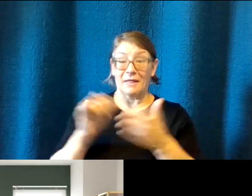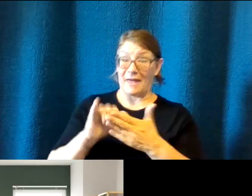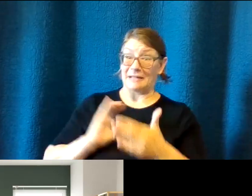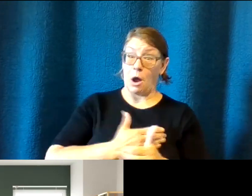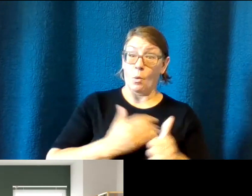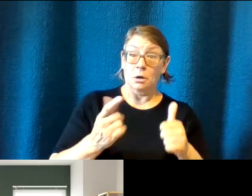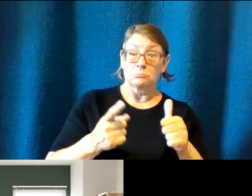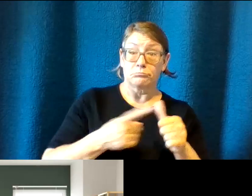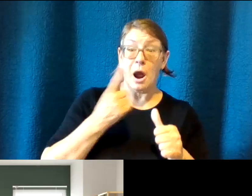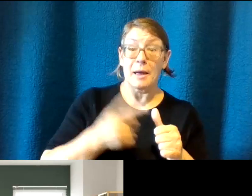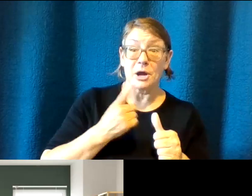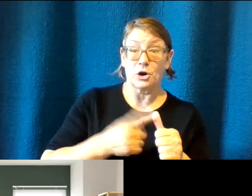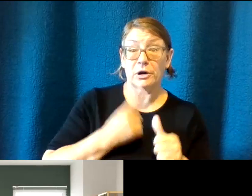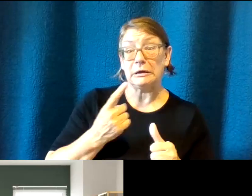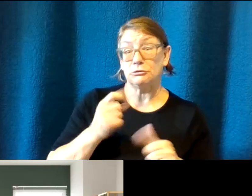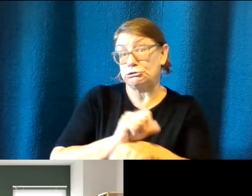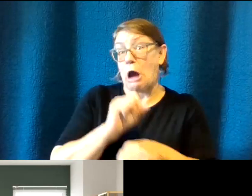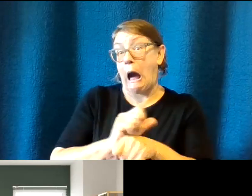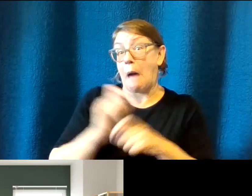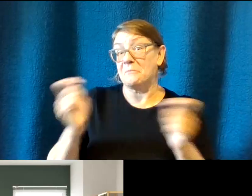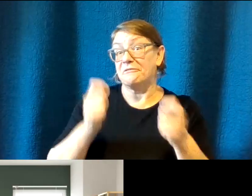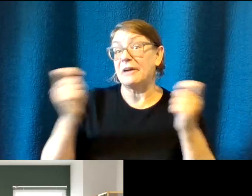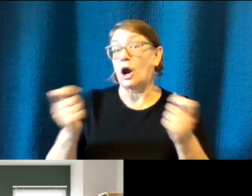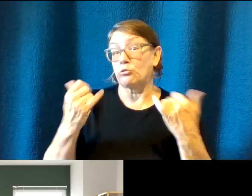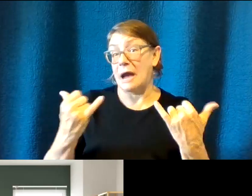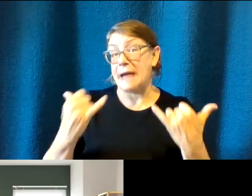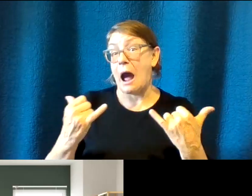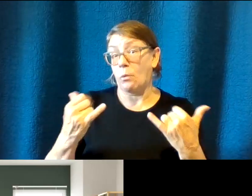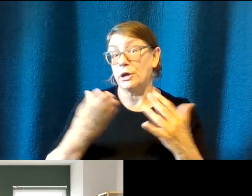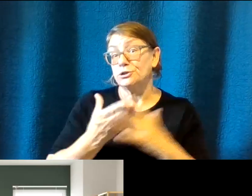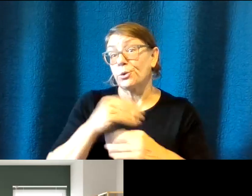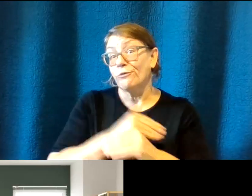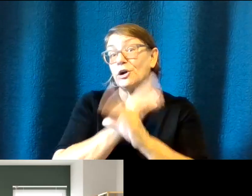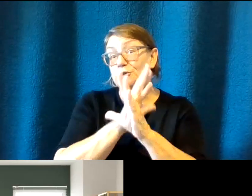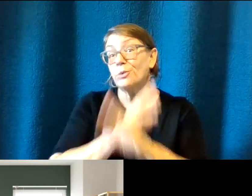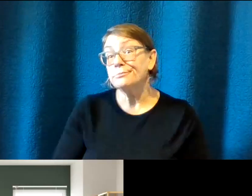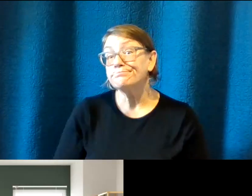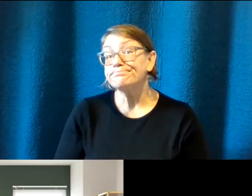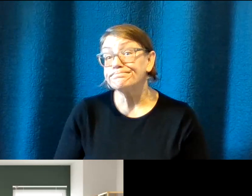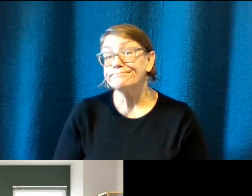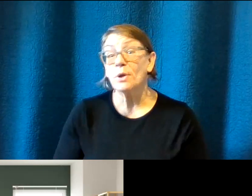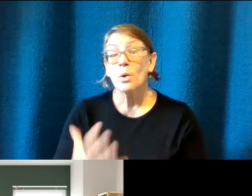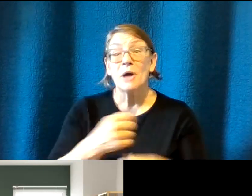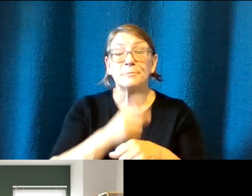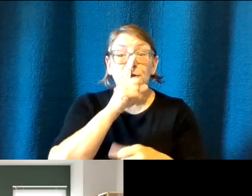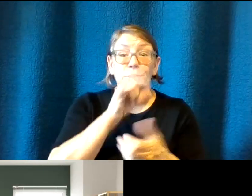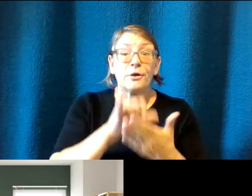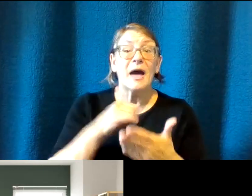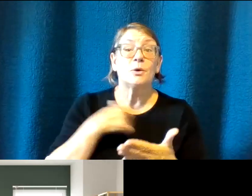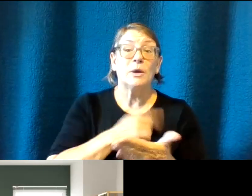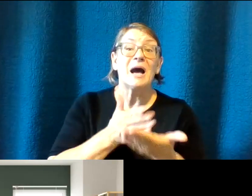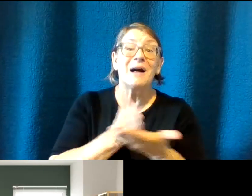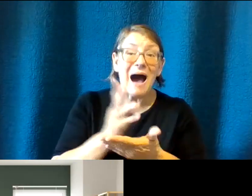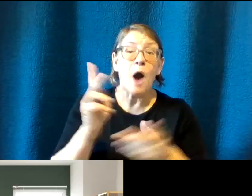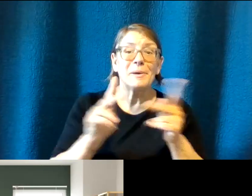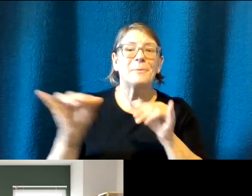primary job fair platform at this point is the virtual one, making sure that we are allowing people the